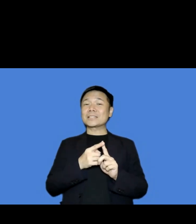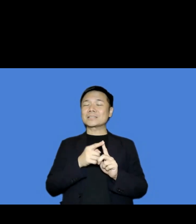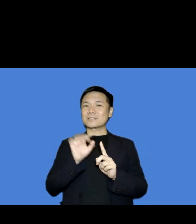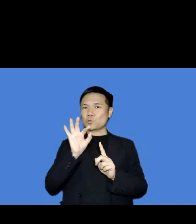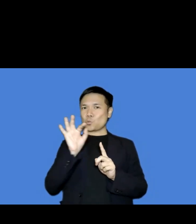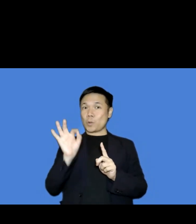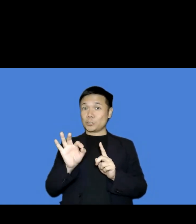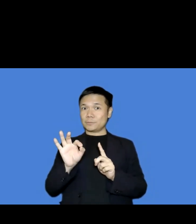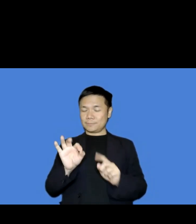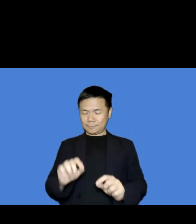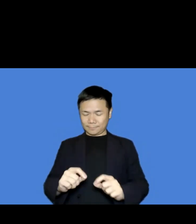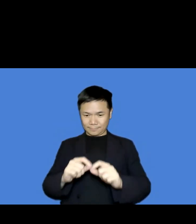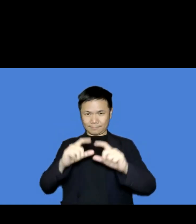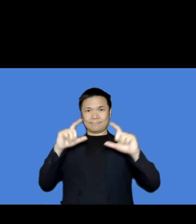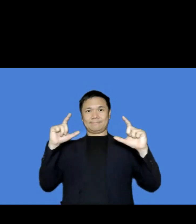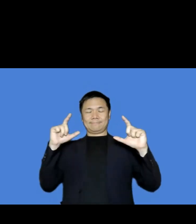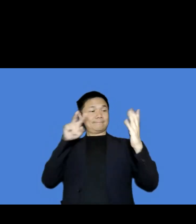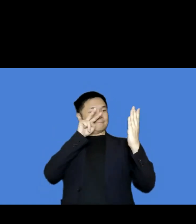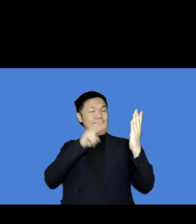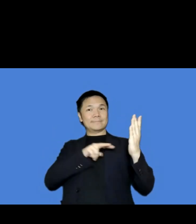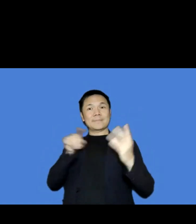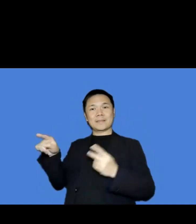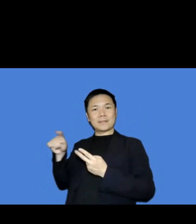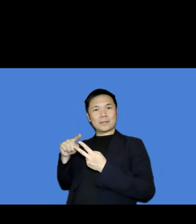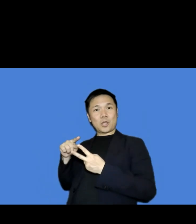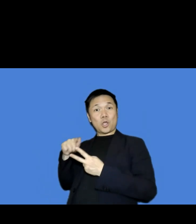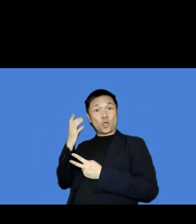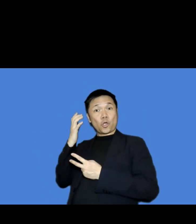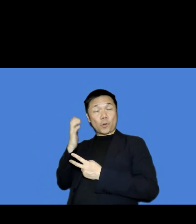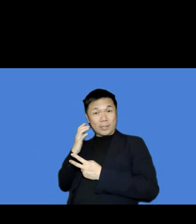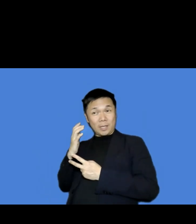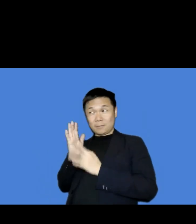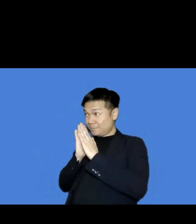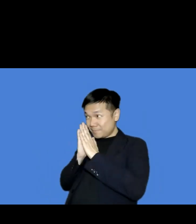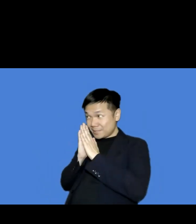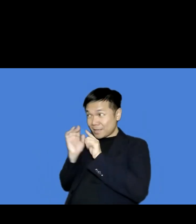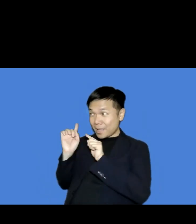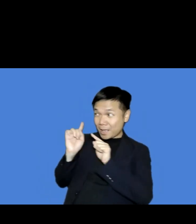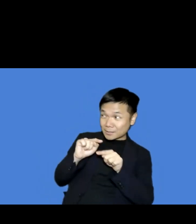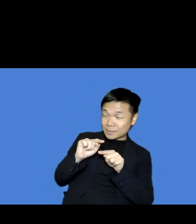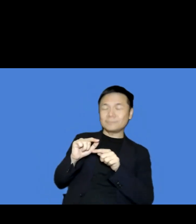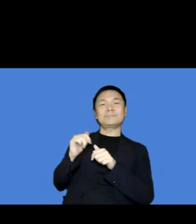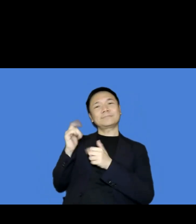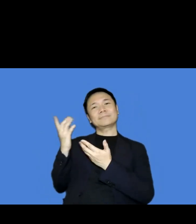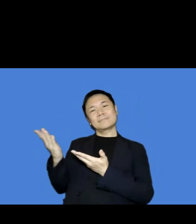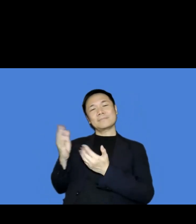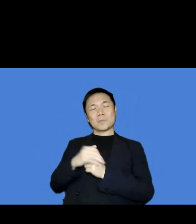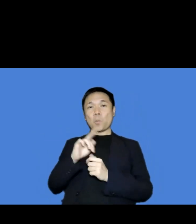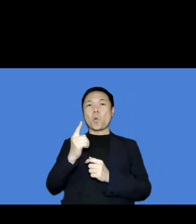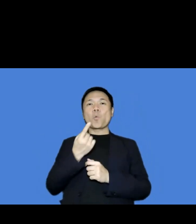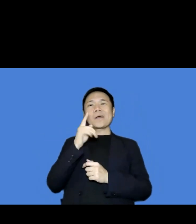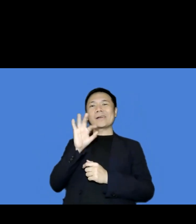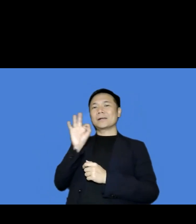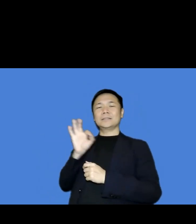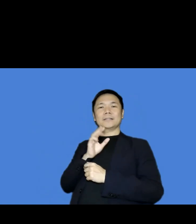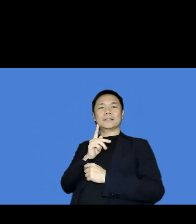and perhaps Greta, would you be able to answer it for us? We have a question from